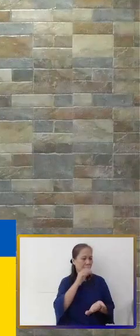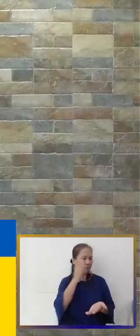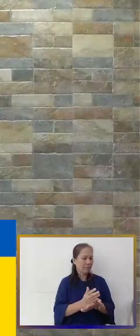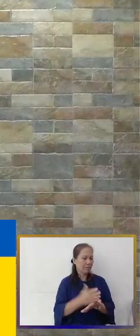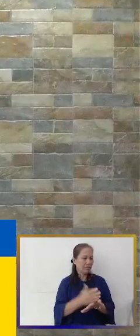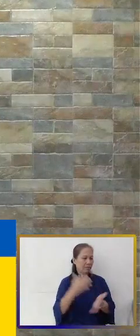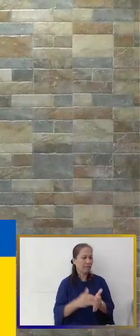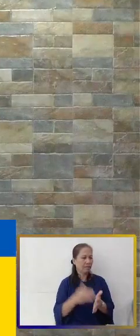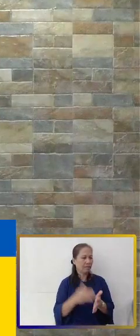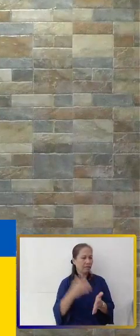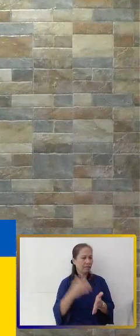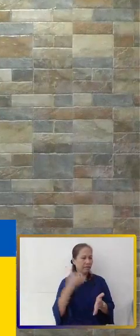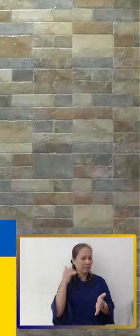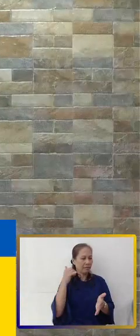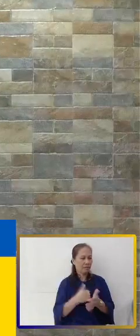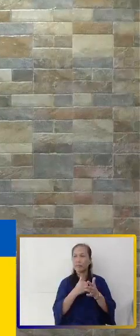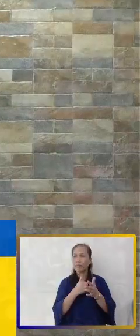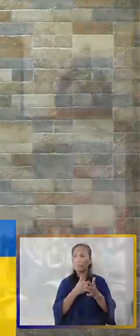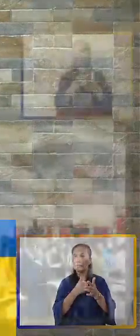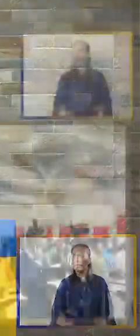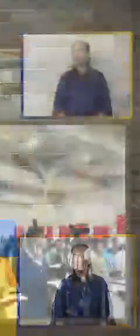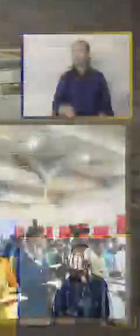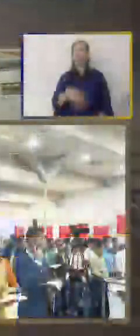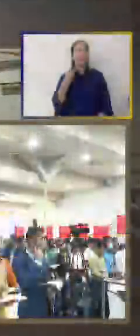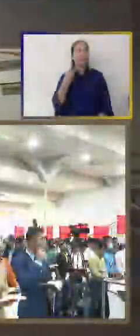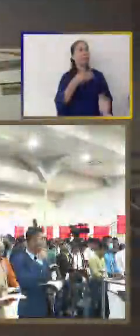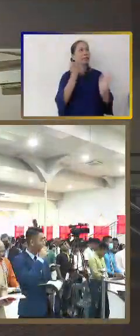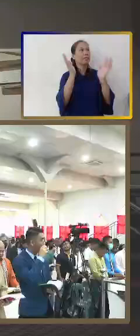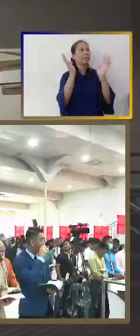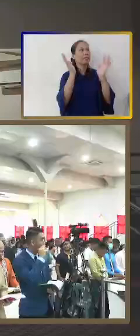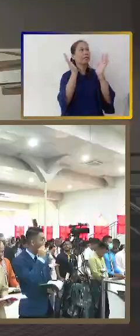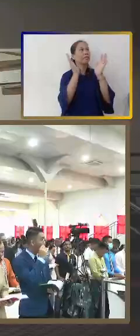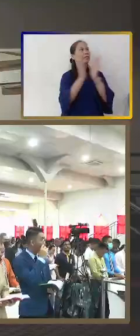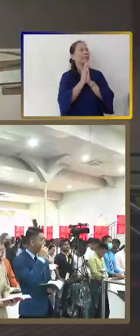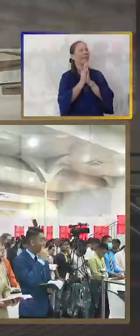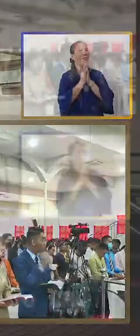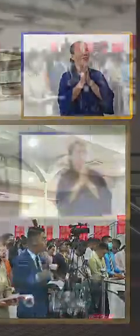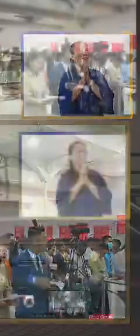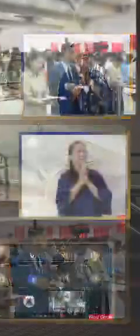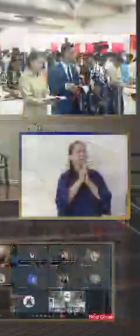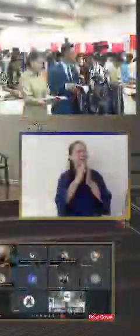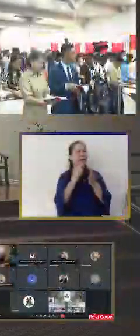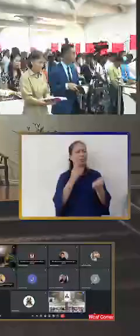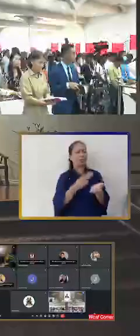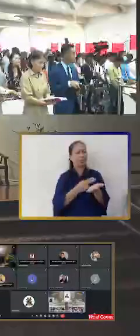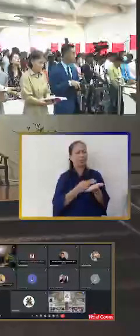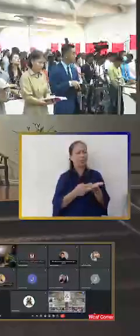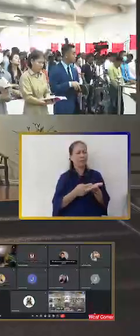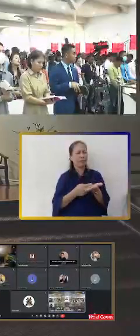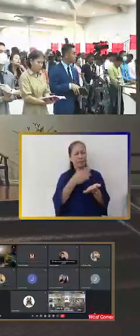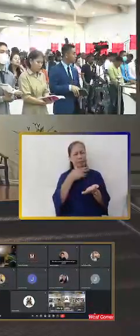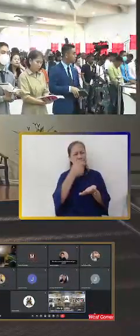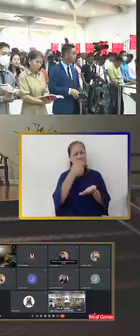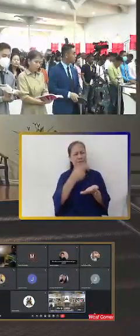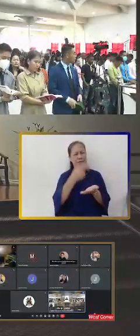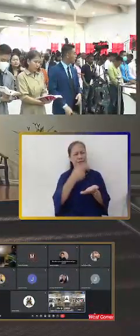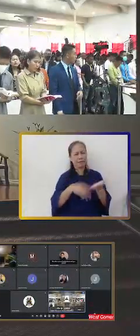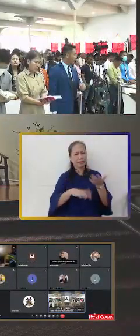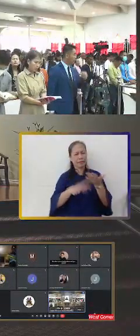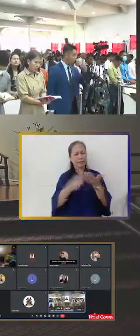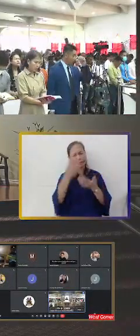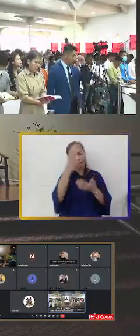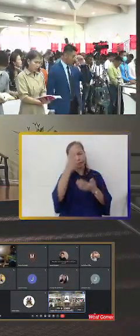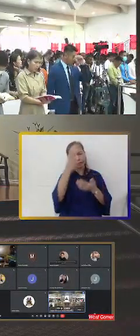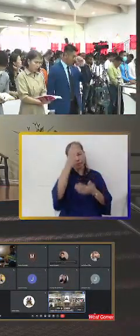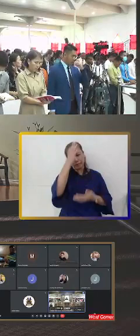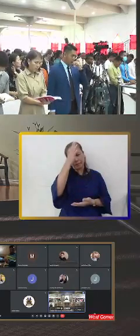prevail against it tayo po ay manalangin let's close our eyes power heads Let's pray our most gracious heavenly father Thank you once again